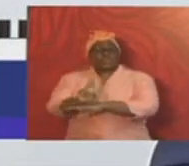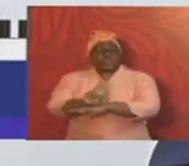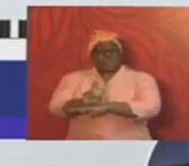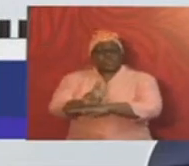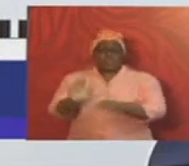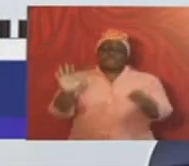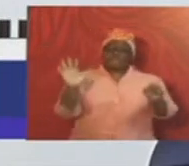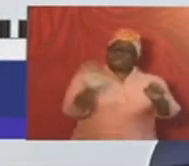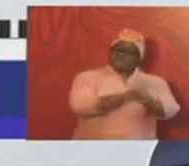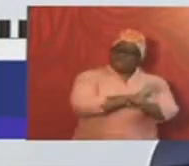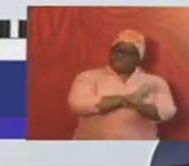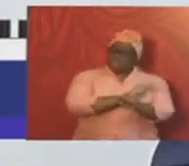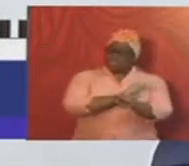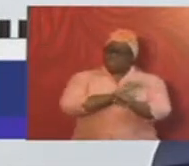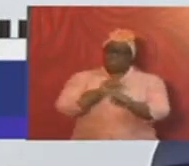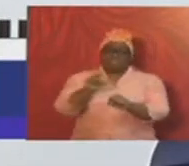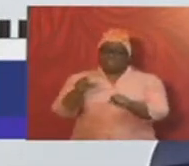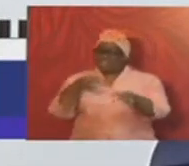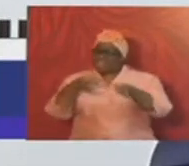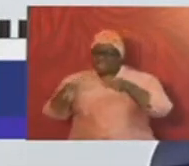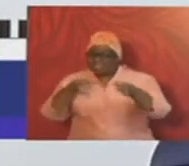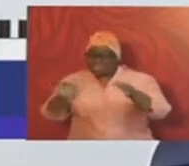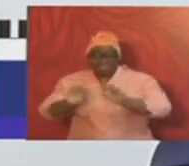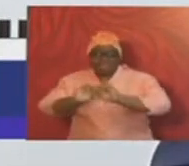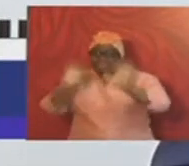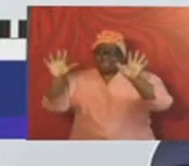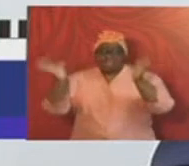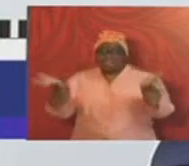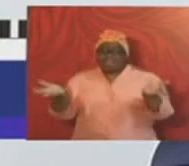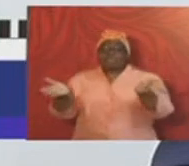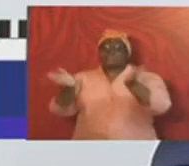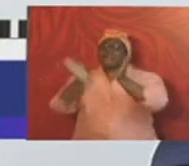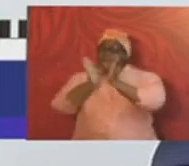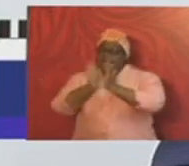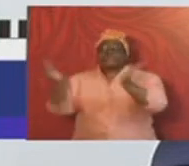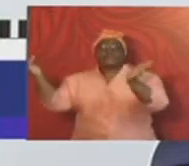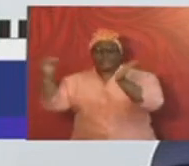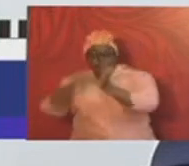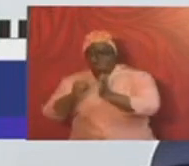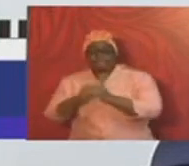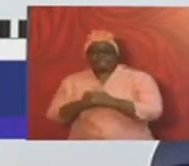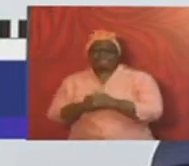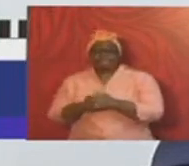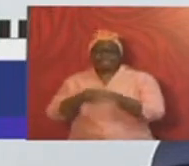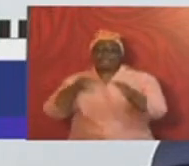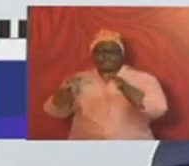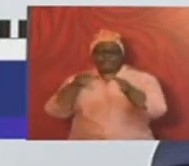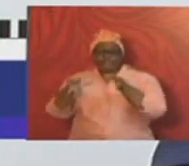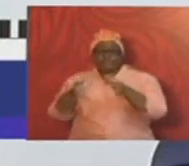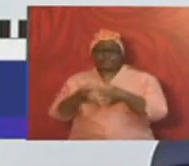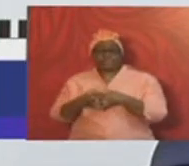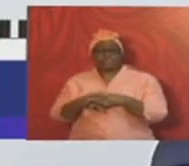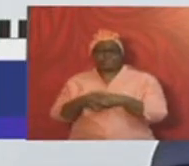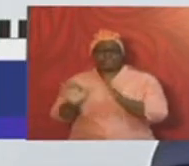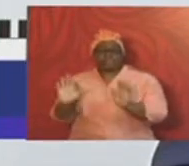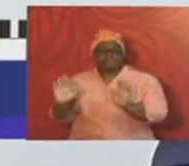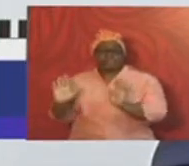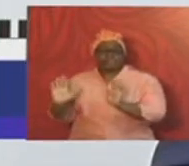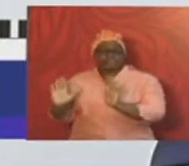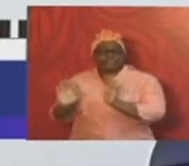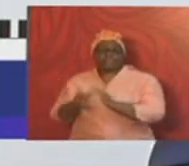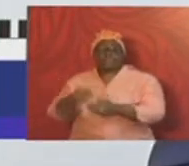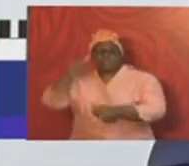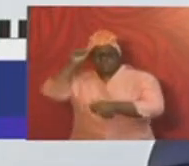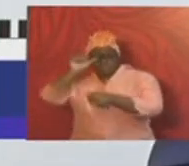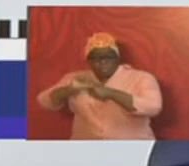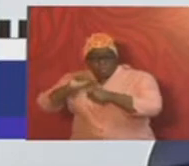On a policy level, you look at three things to approve a vaccine: efficacy, safety,